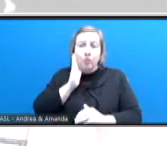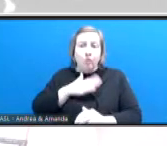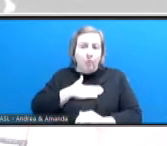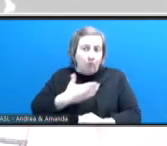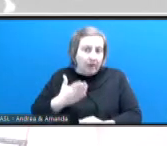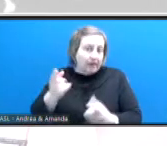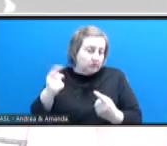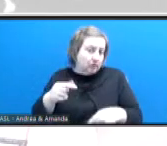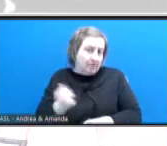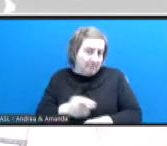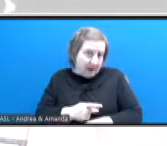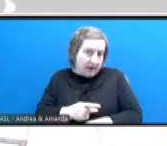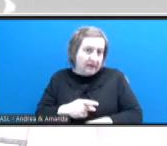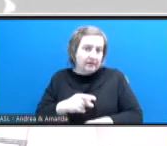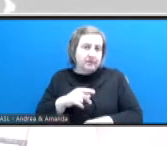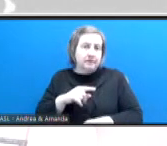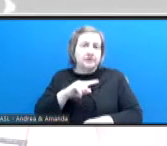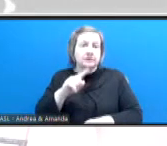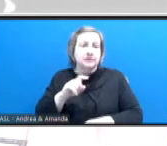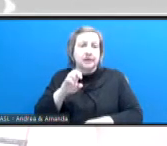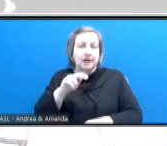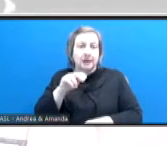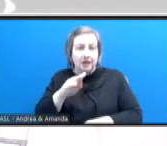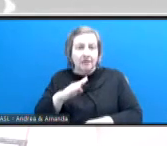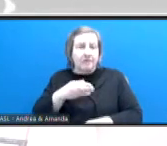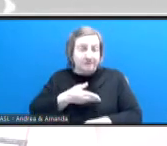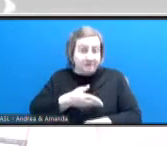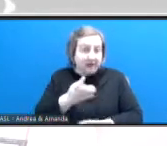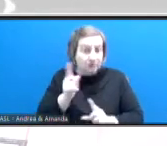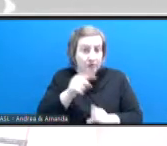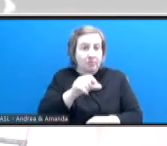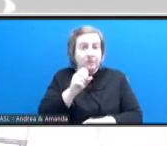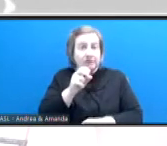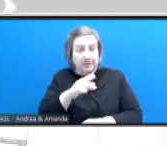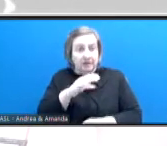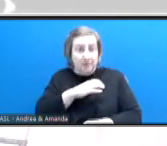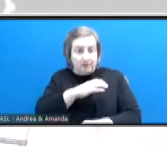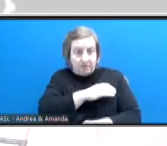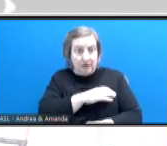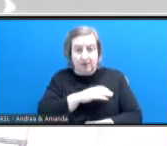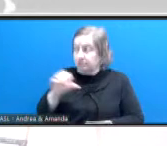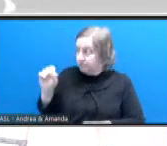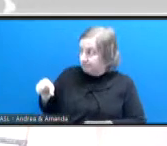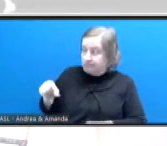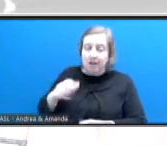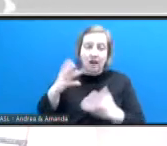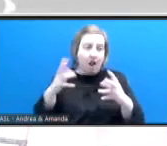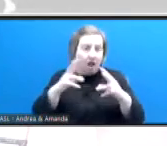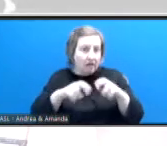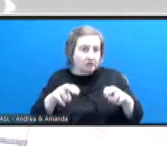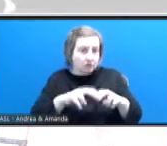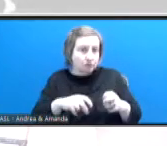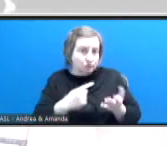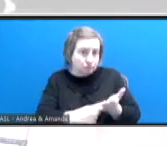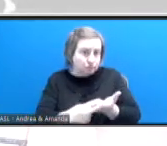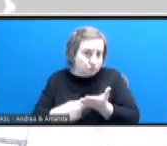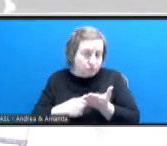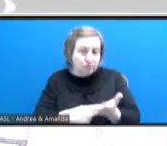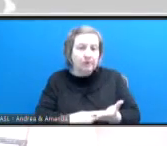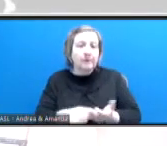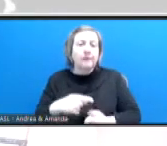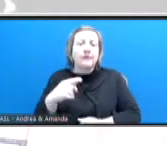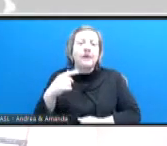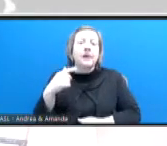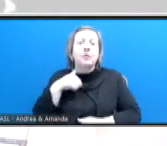go if Zainab invites you to come to the subcommittee. There's a lot, obviously, to dig into. And we're going to take